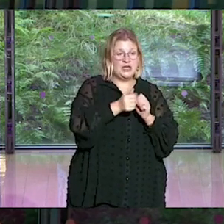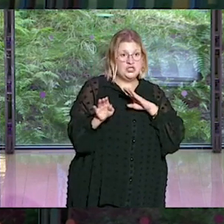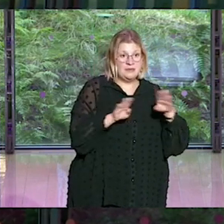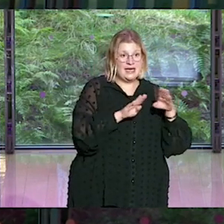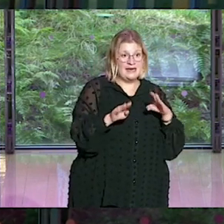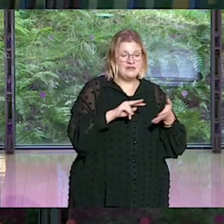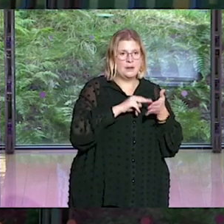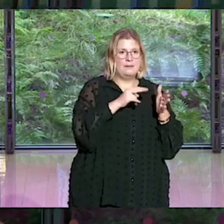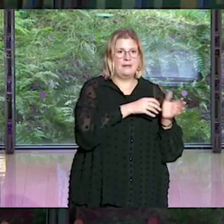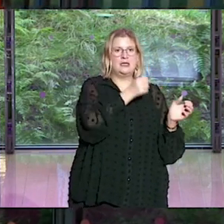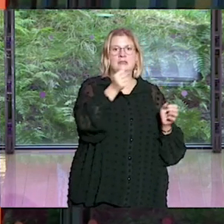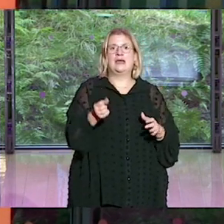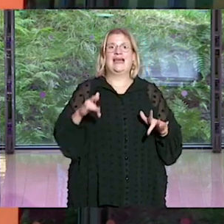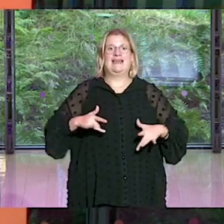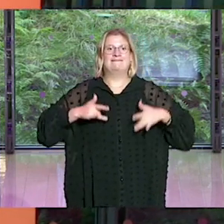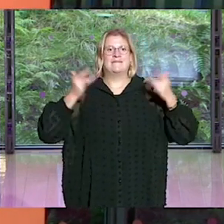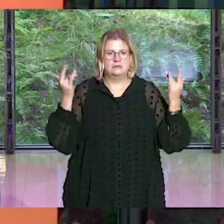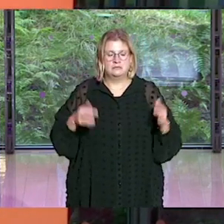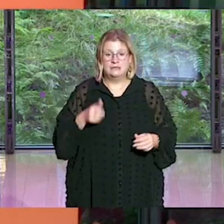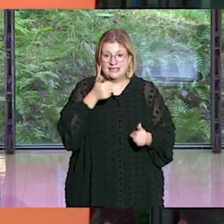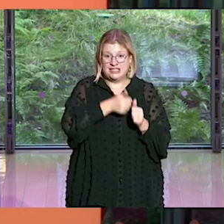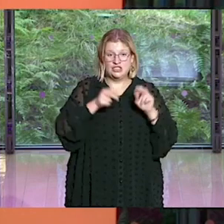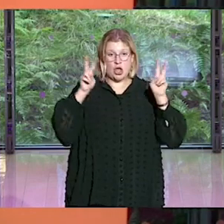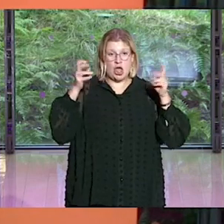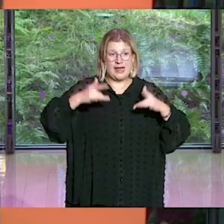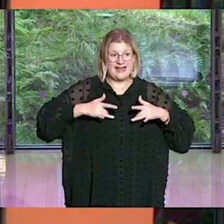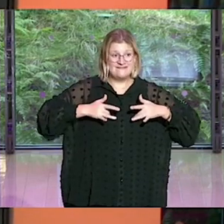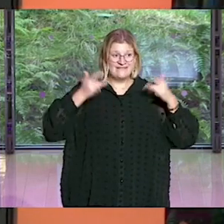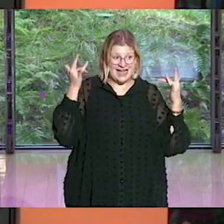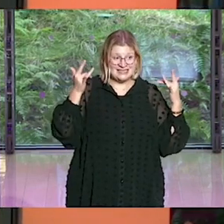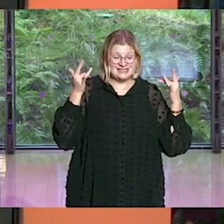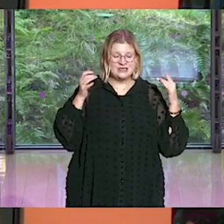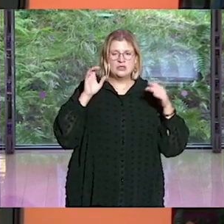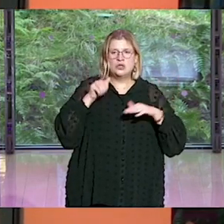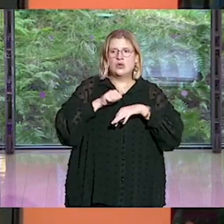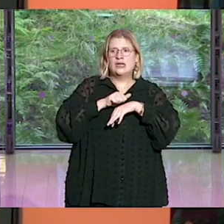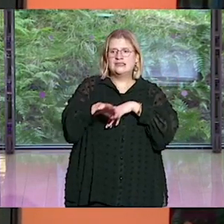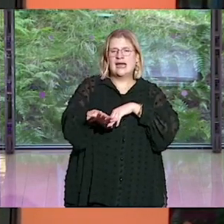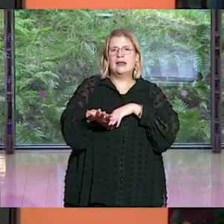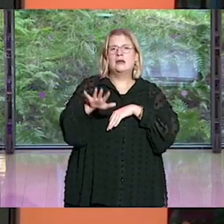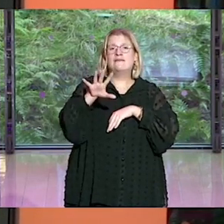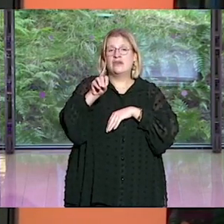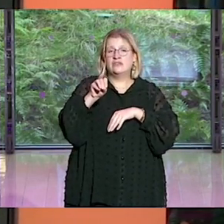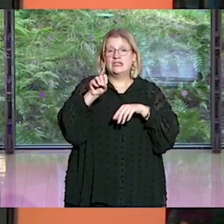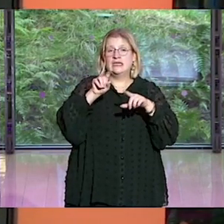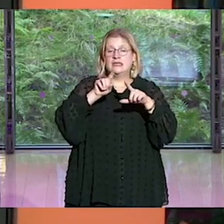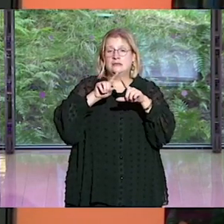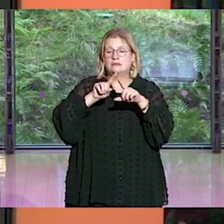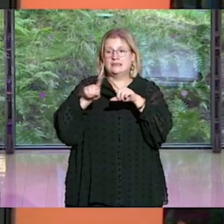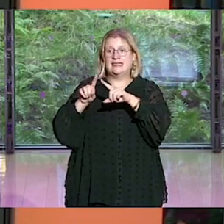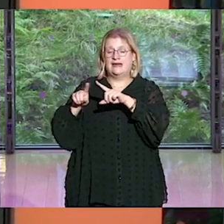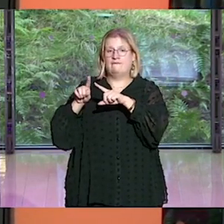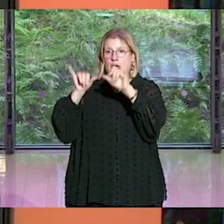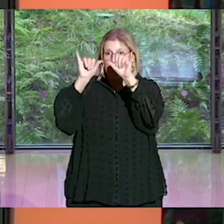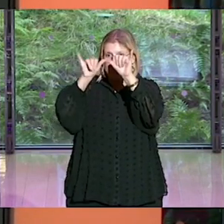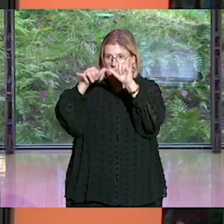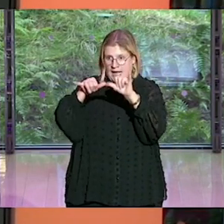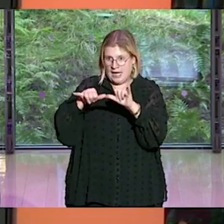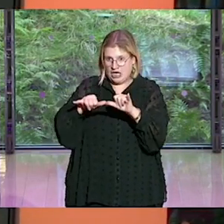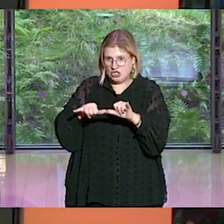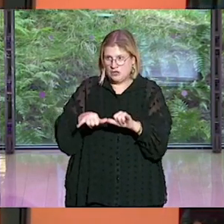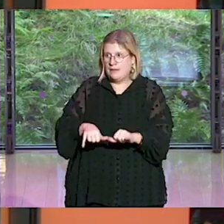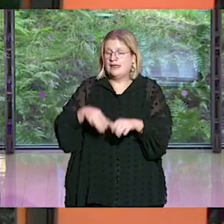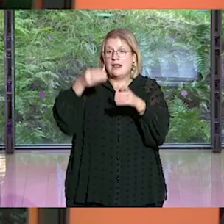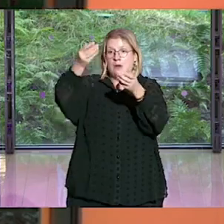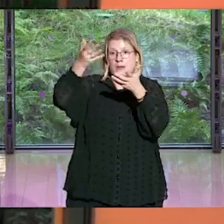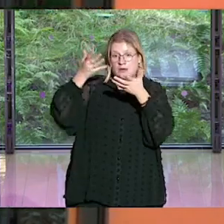And with each event, you can send up to, I think it's 50 different parameters that give you additional information about